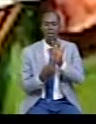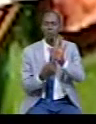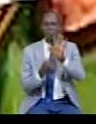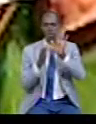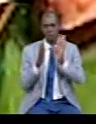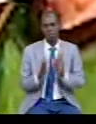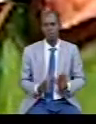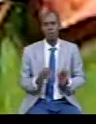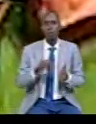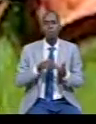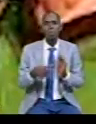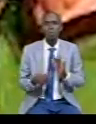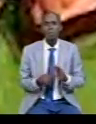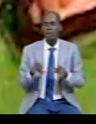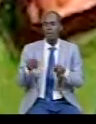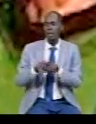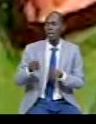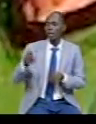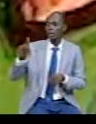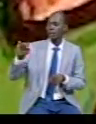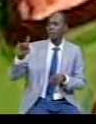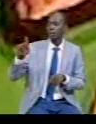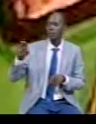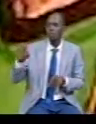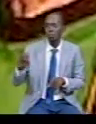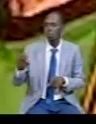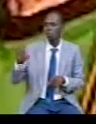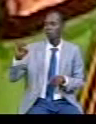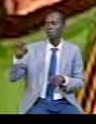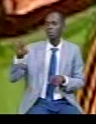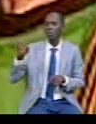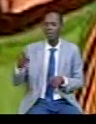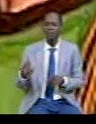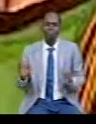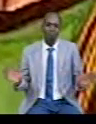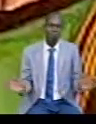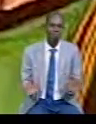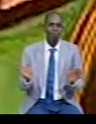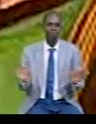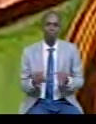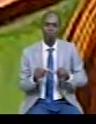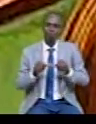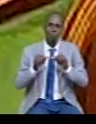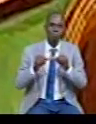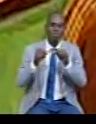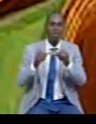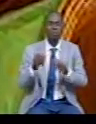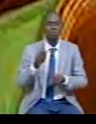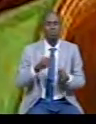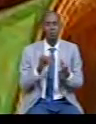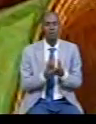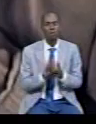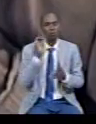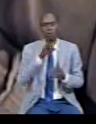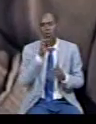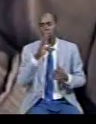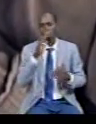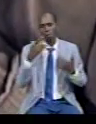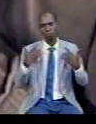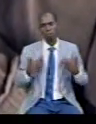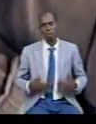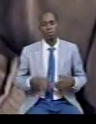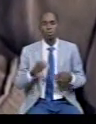all the others, persuaded. And not only that they are persuaded, they are persuasive representatives. Number seven, passionate,